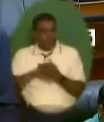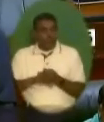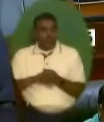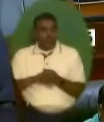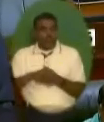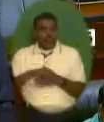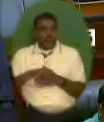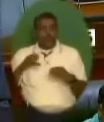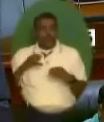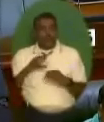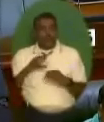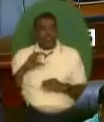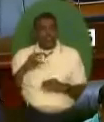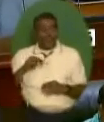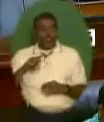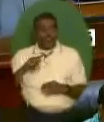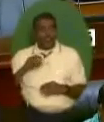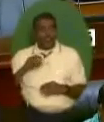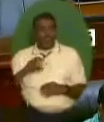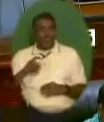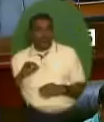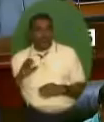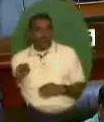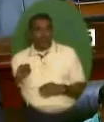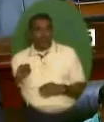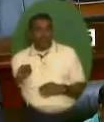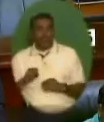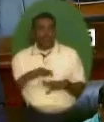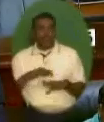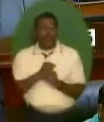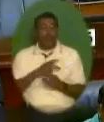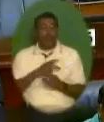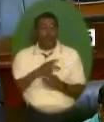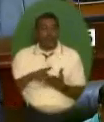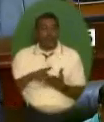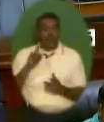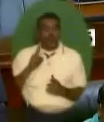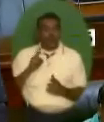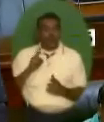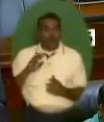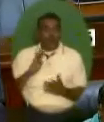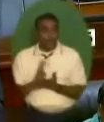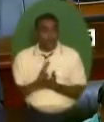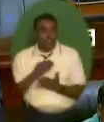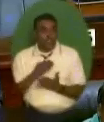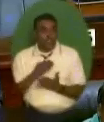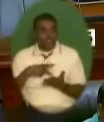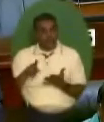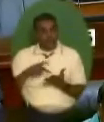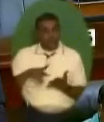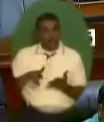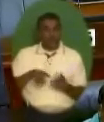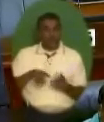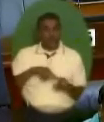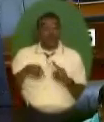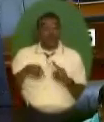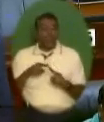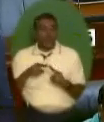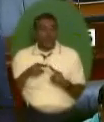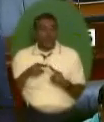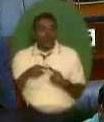discharged since he had made a payment of more than $2 billion to them. When challenged by the opposition, the minister had to